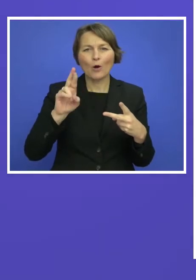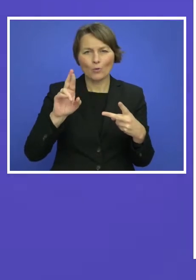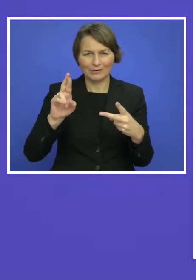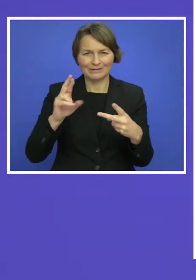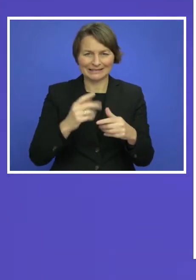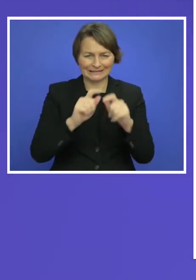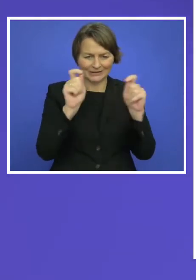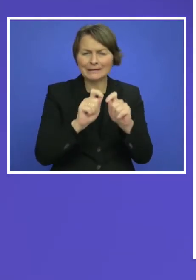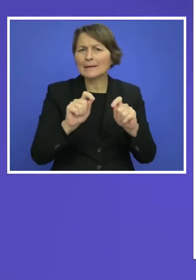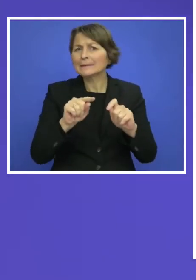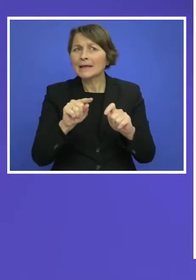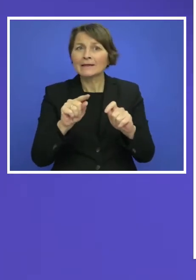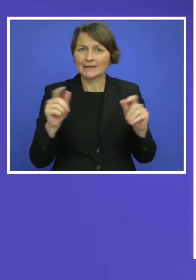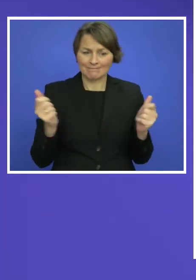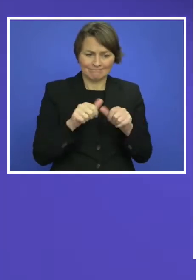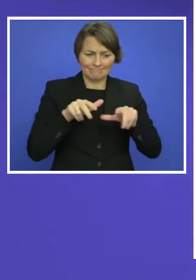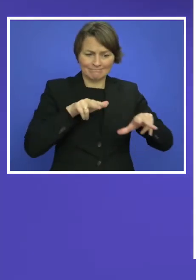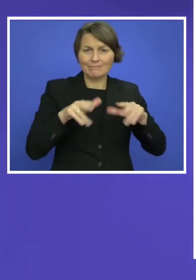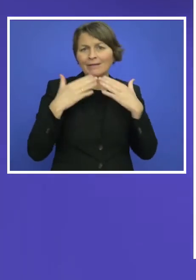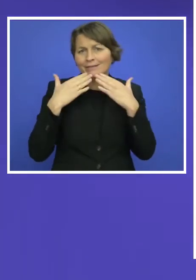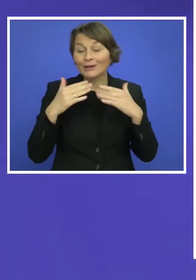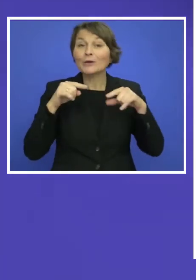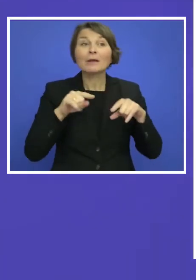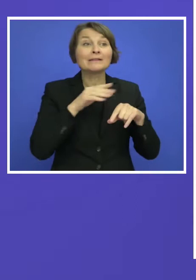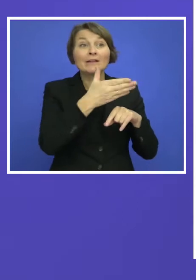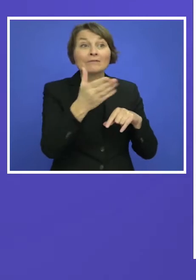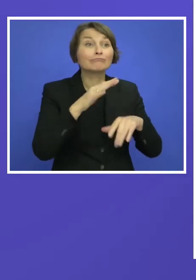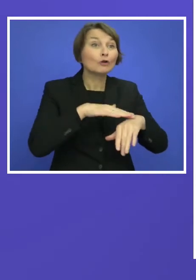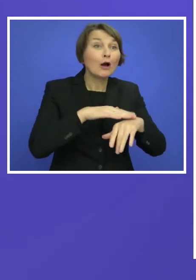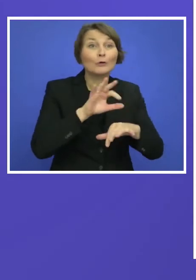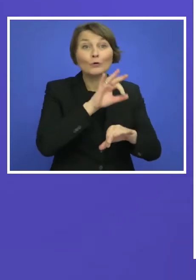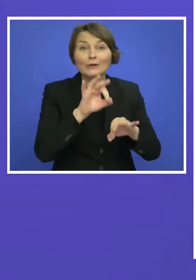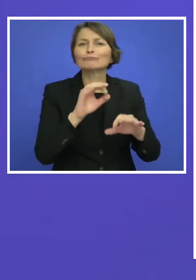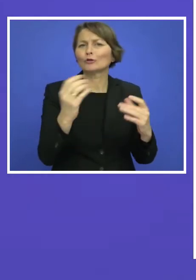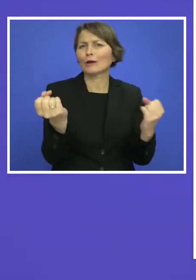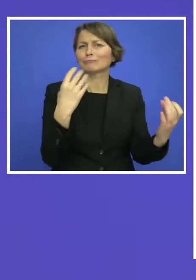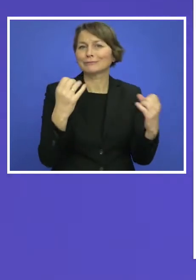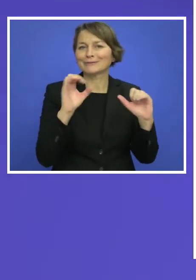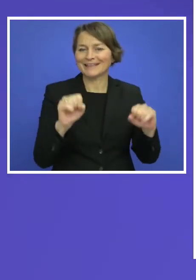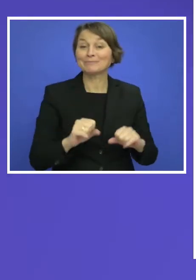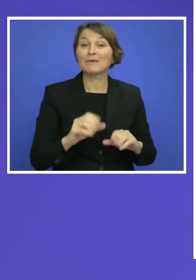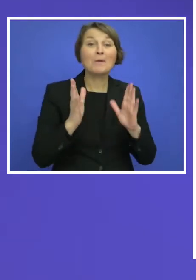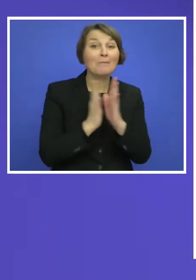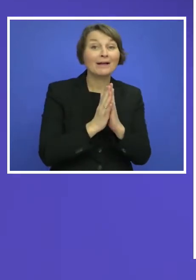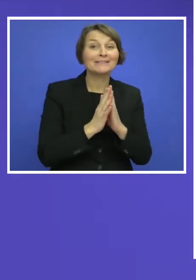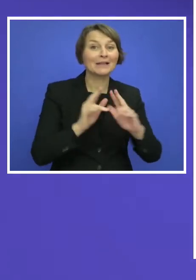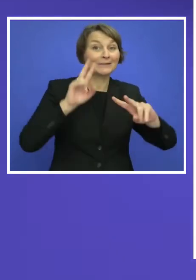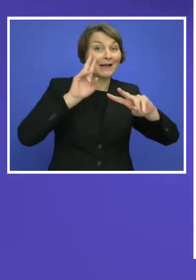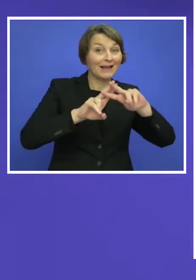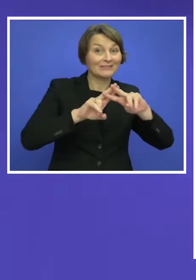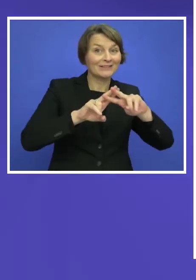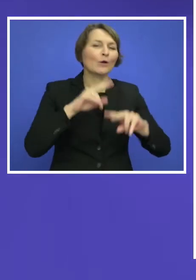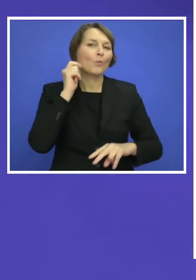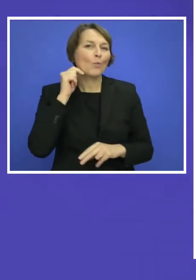comments, and of course use the hashtag Women for Mediterranean. So once again, I wish to remind you to keep the time